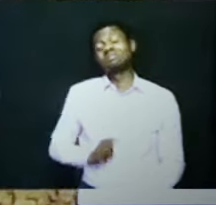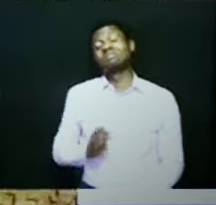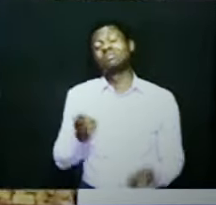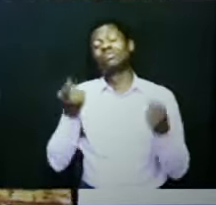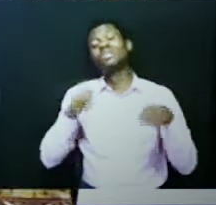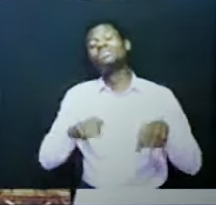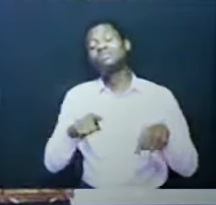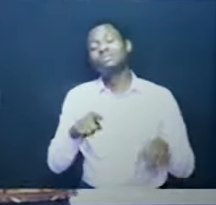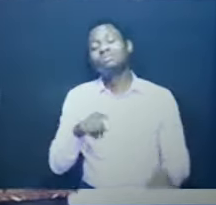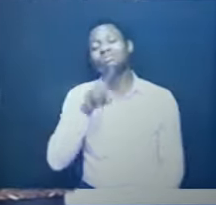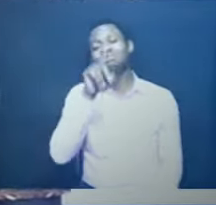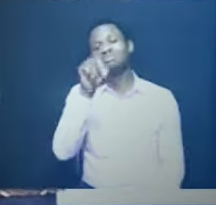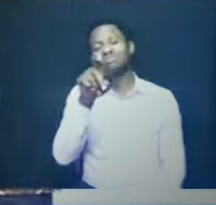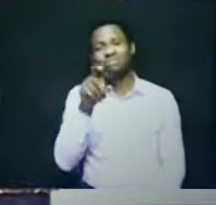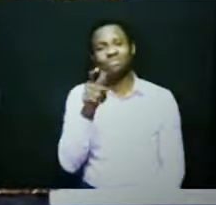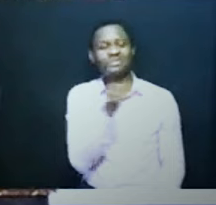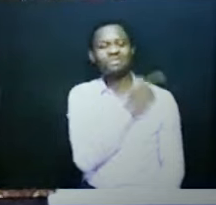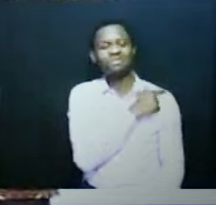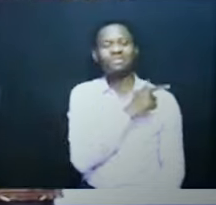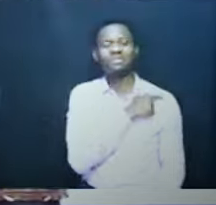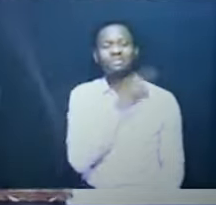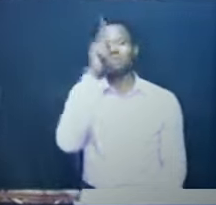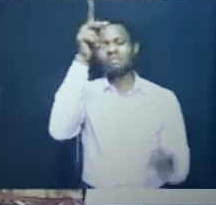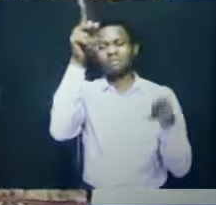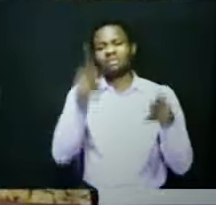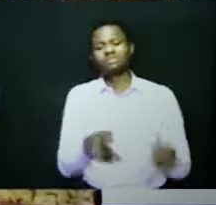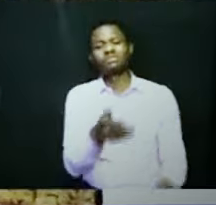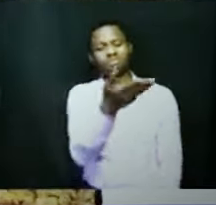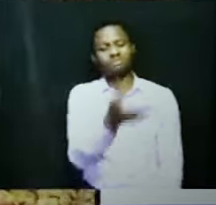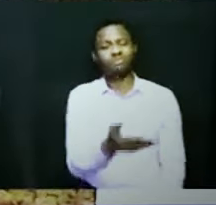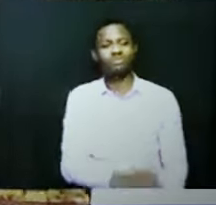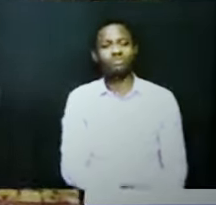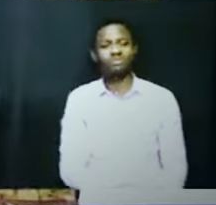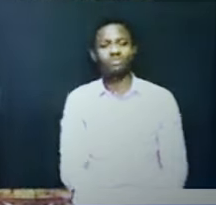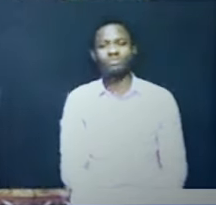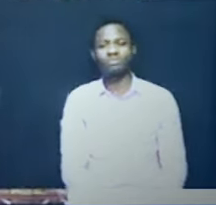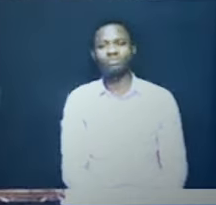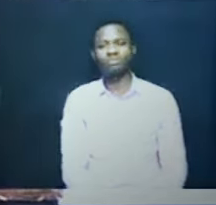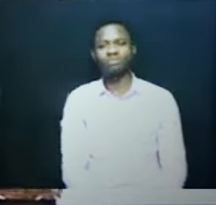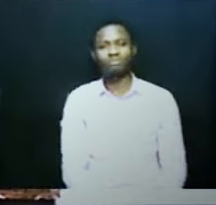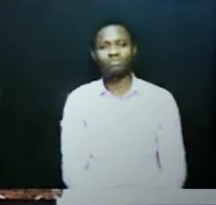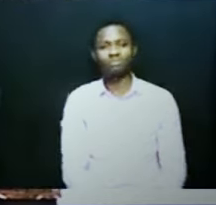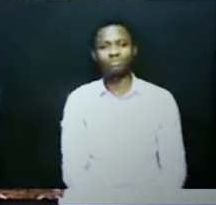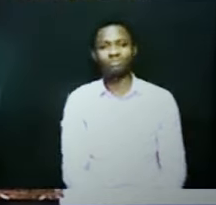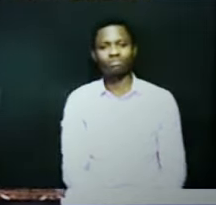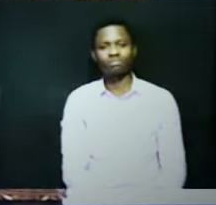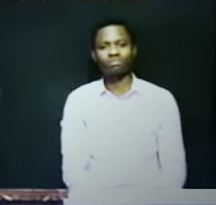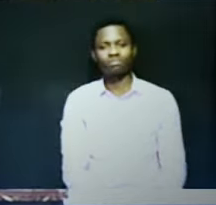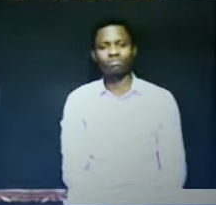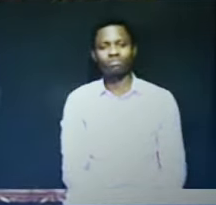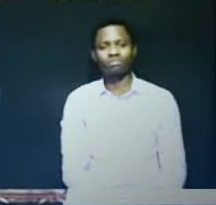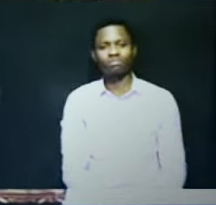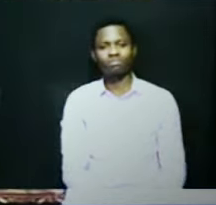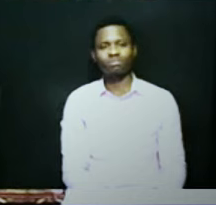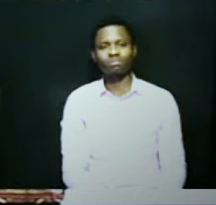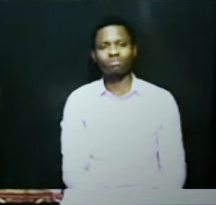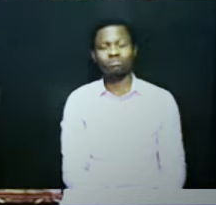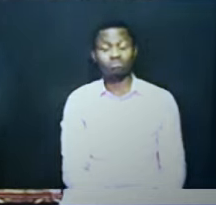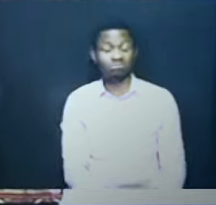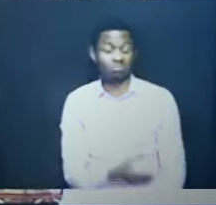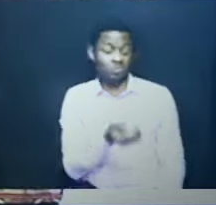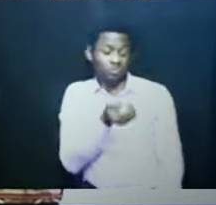akosi da ben okwadwofo ebre ben na obesori afri wonem. A little